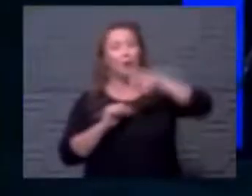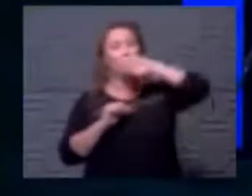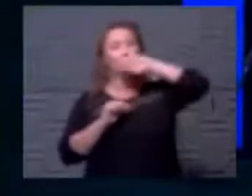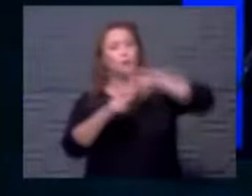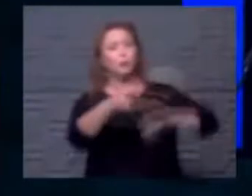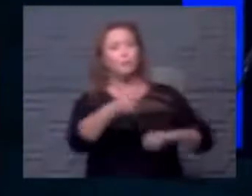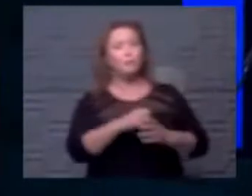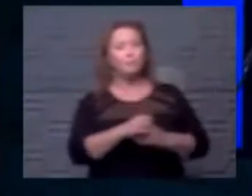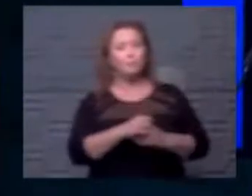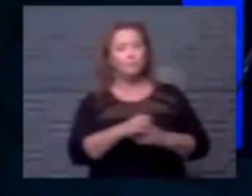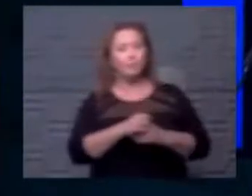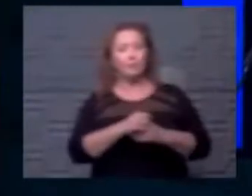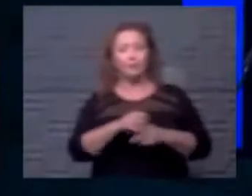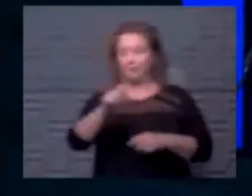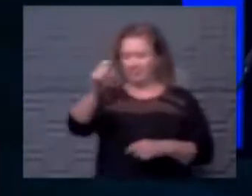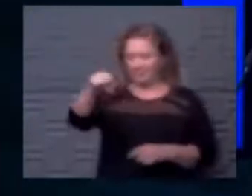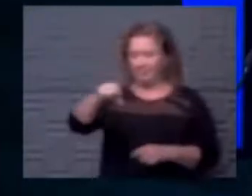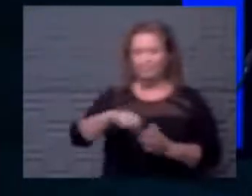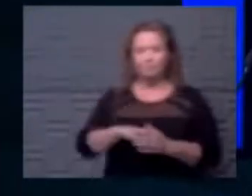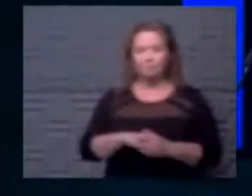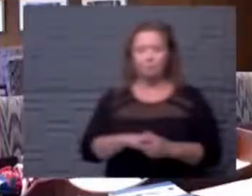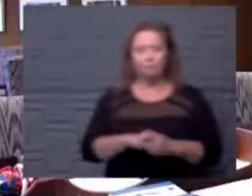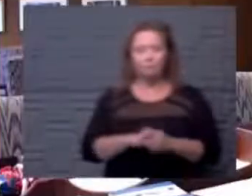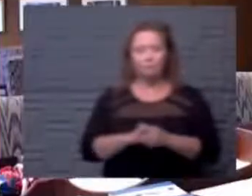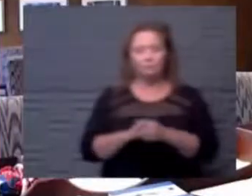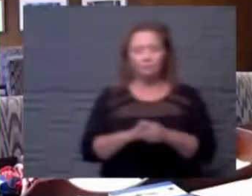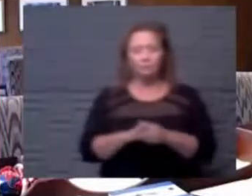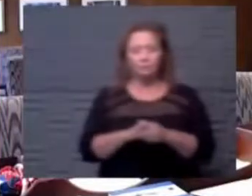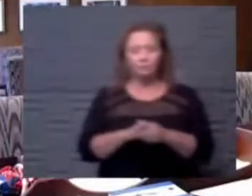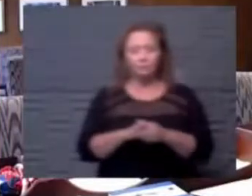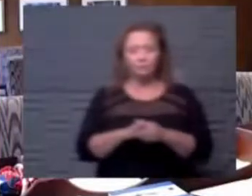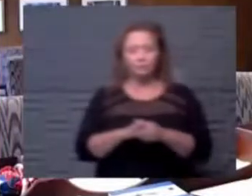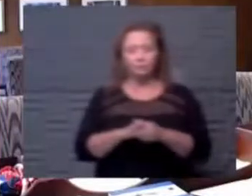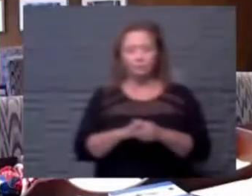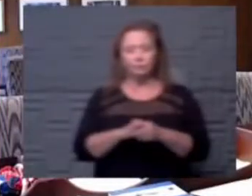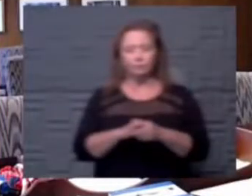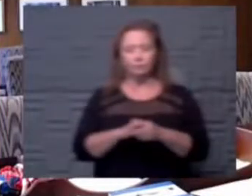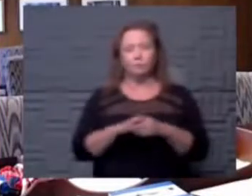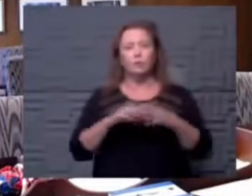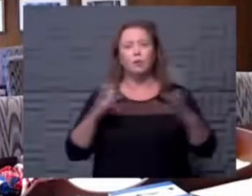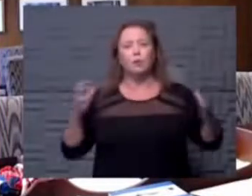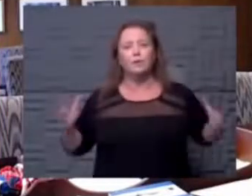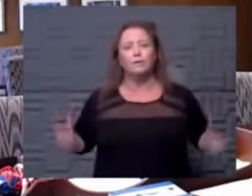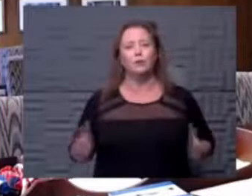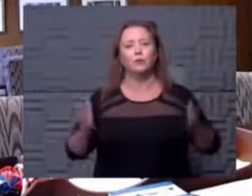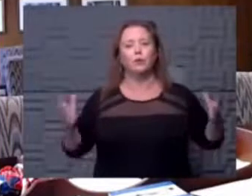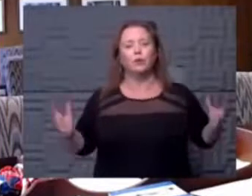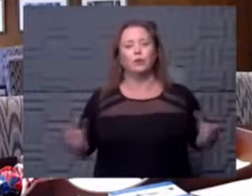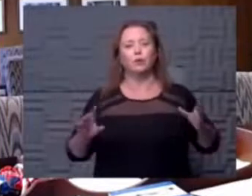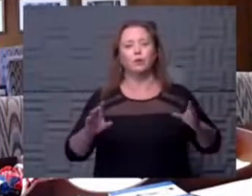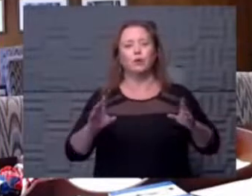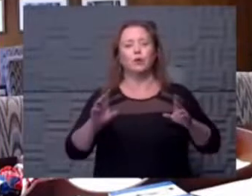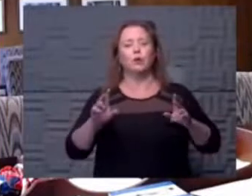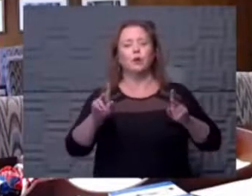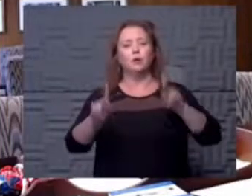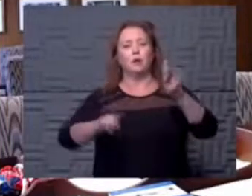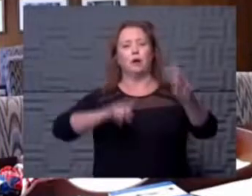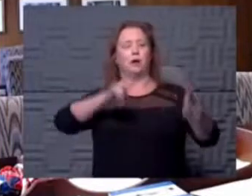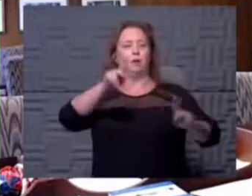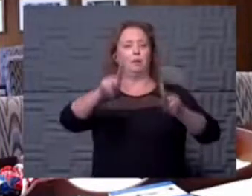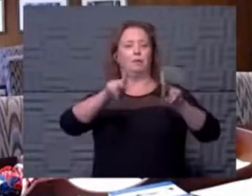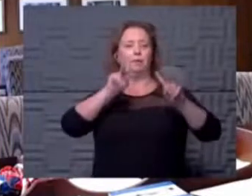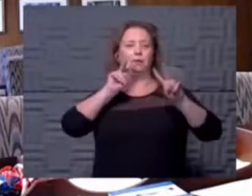Archbishop? Yeah, I think we have to encourage our people to look for the